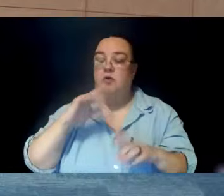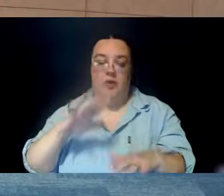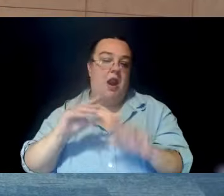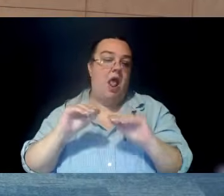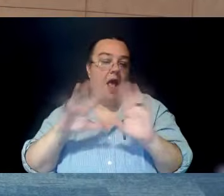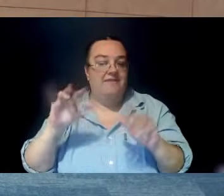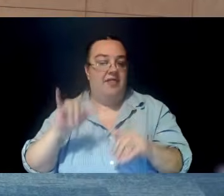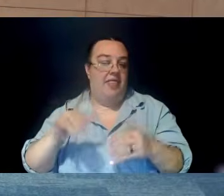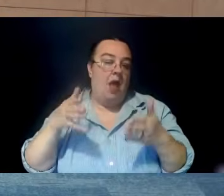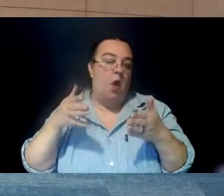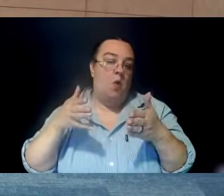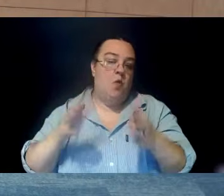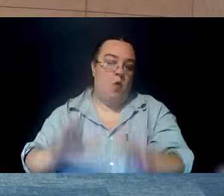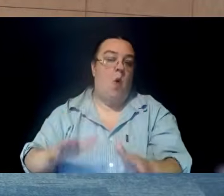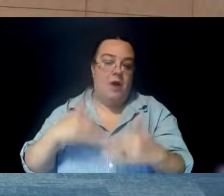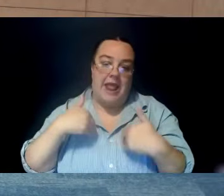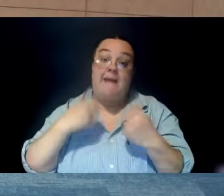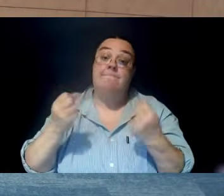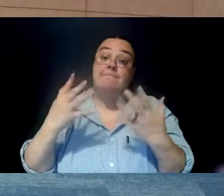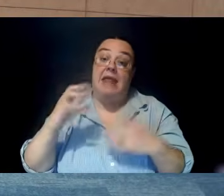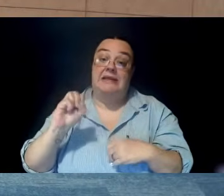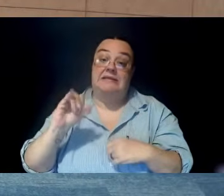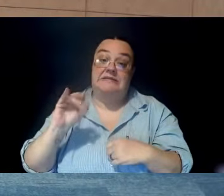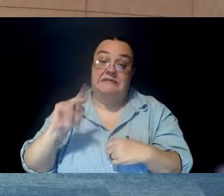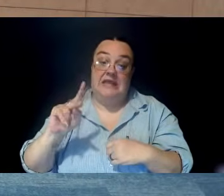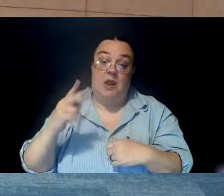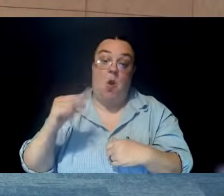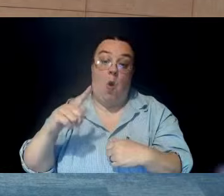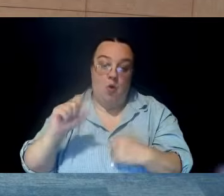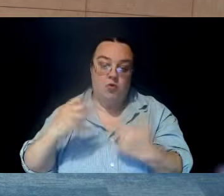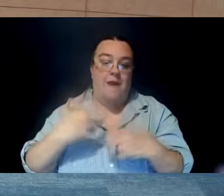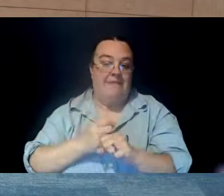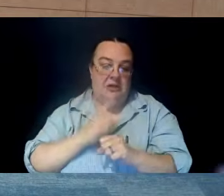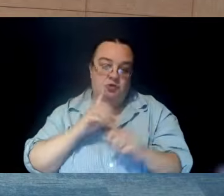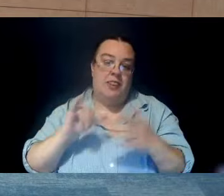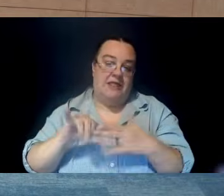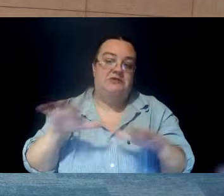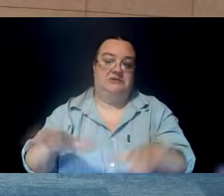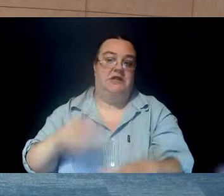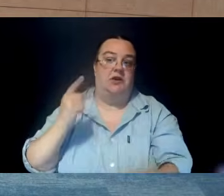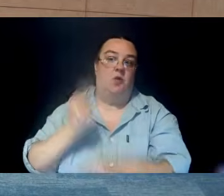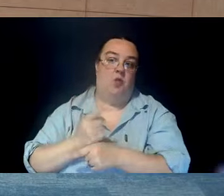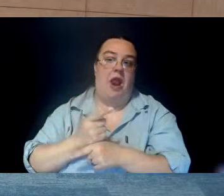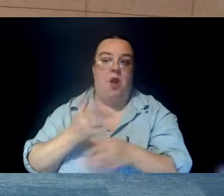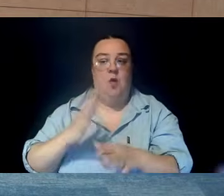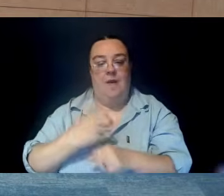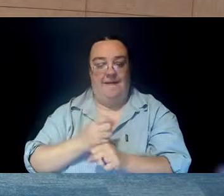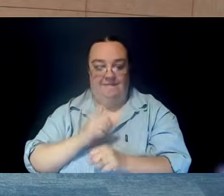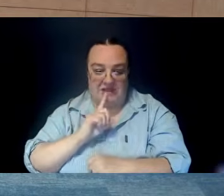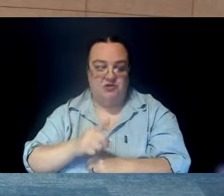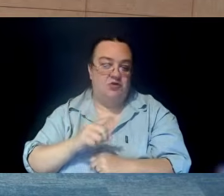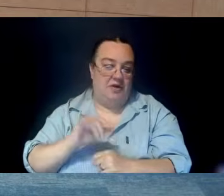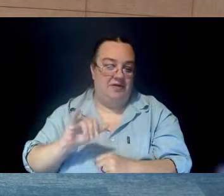had many sinkholes, so we want to make sure it's done right. I just had a question about that from a resident. Thank you. Yes, ma'am.